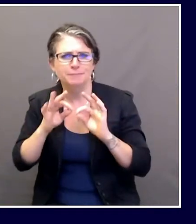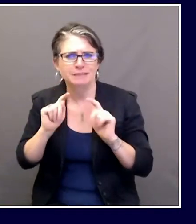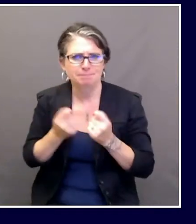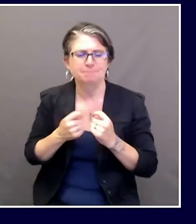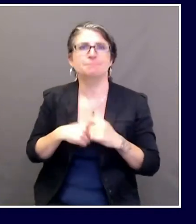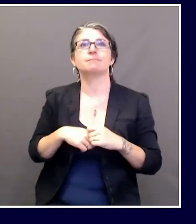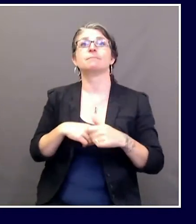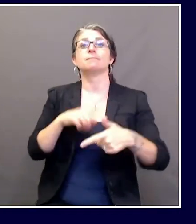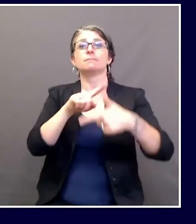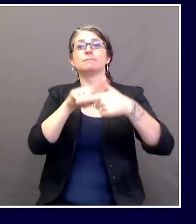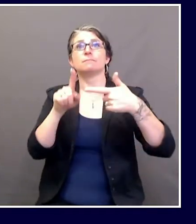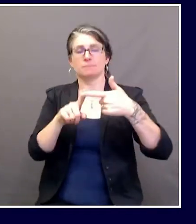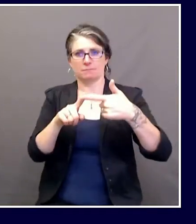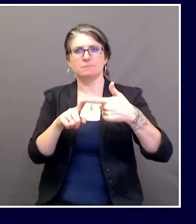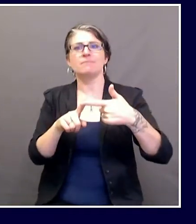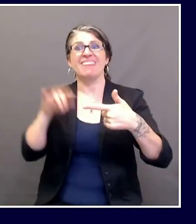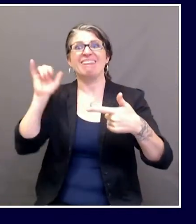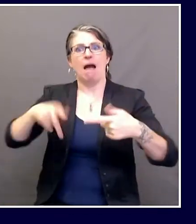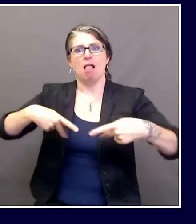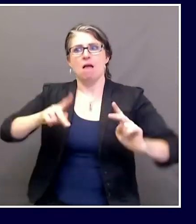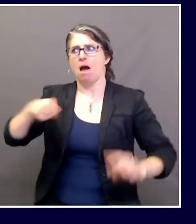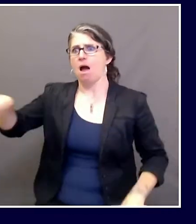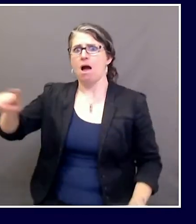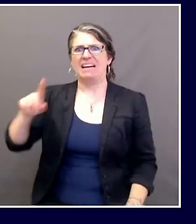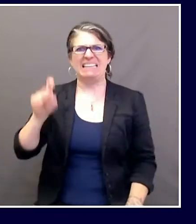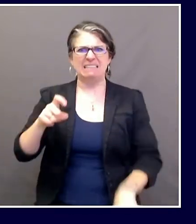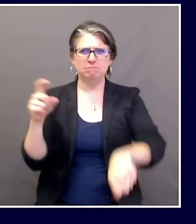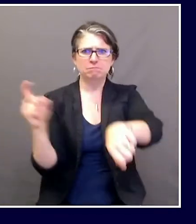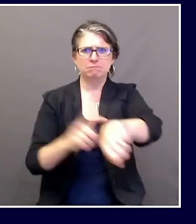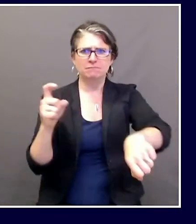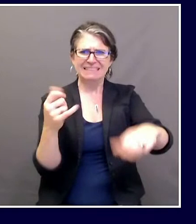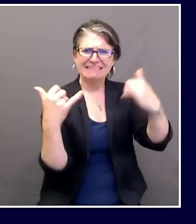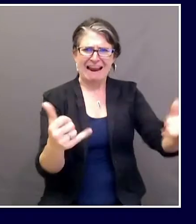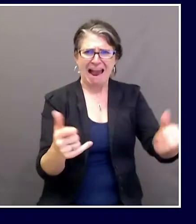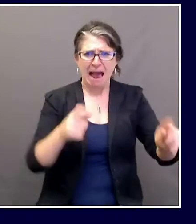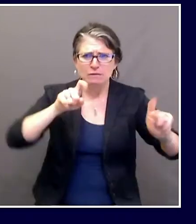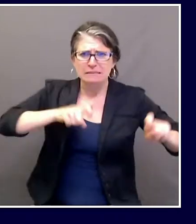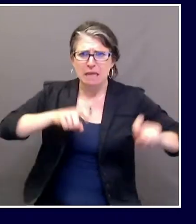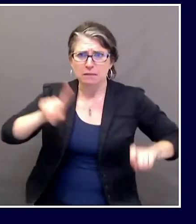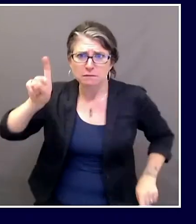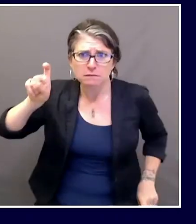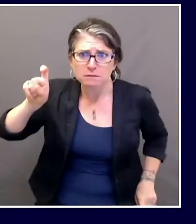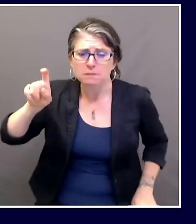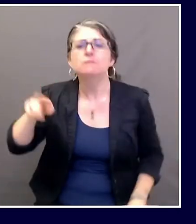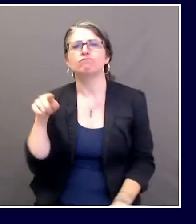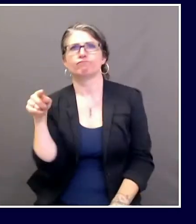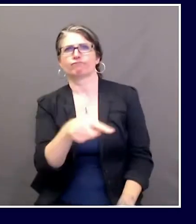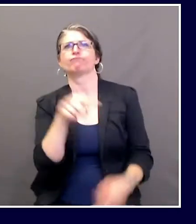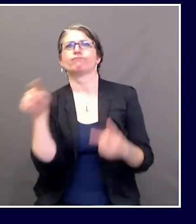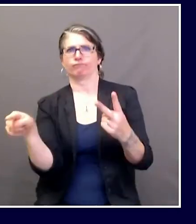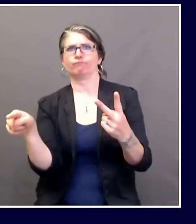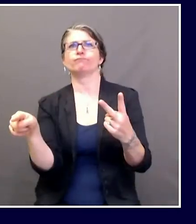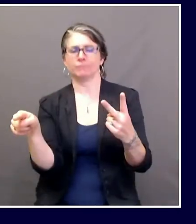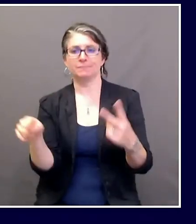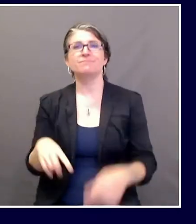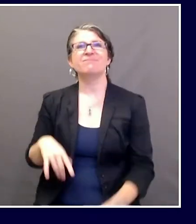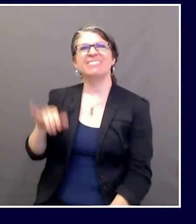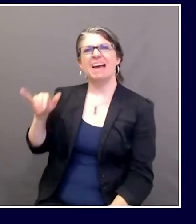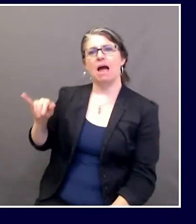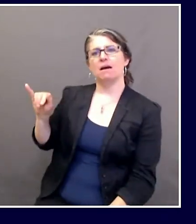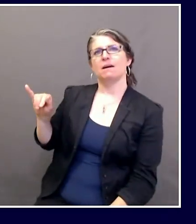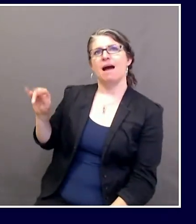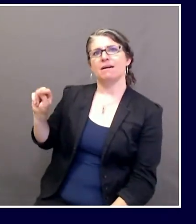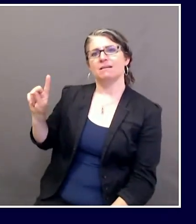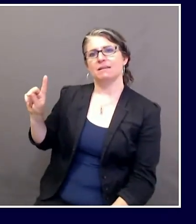DHHS has issued updated guidance about the Abbott Binax Now rapid antigen tests distributed by the state of Maine